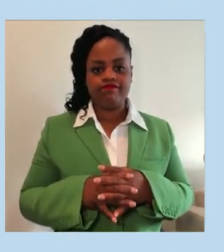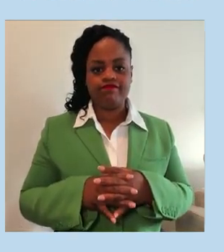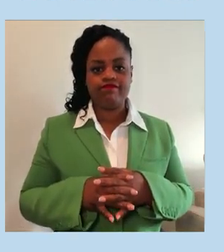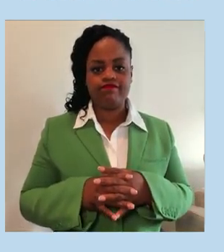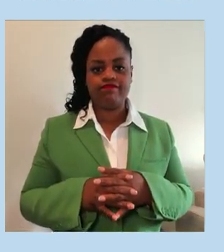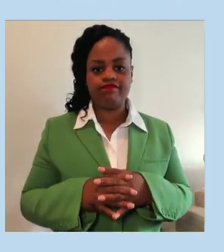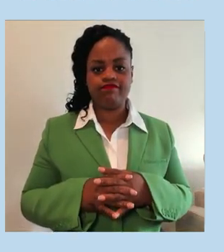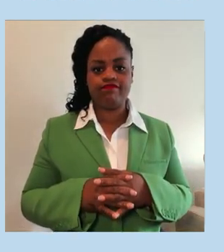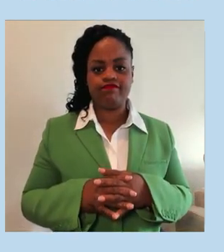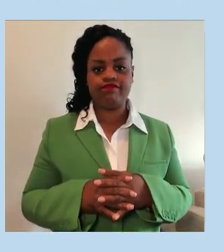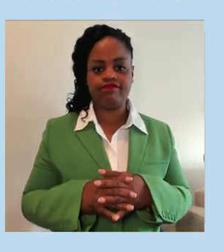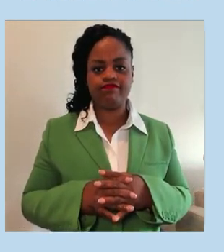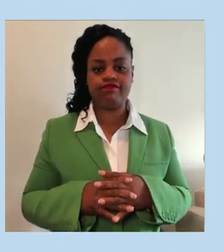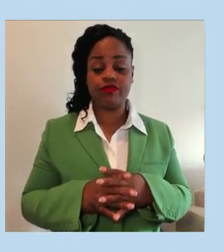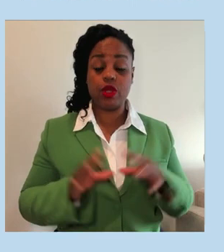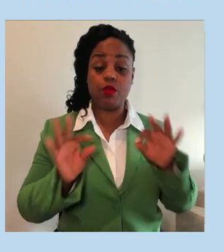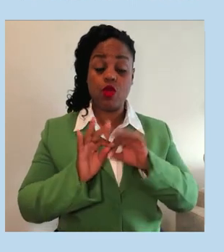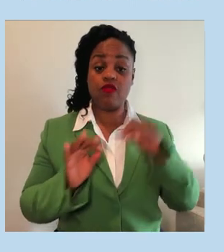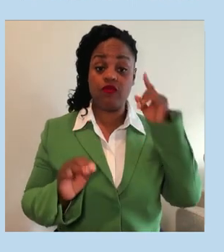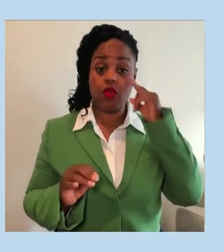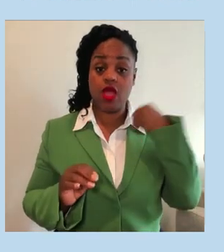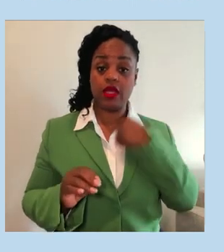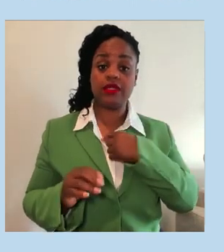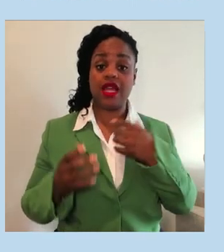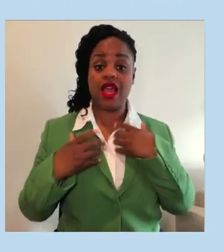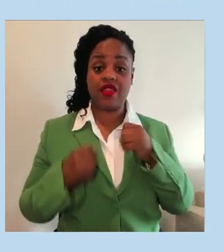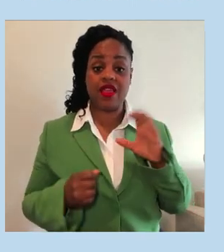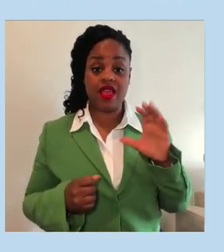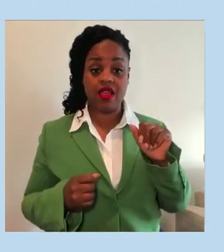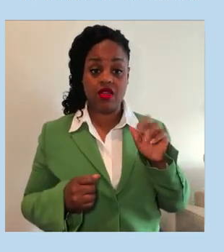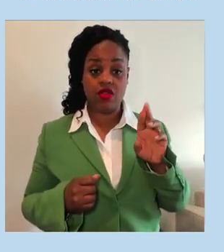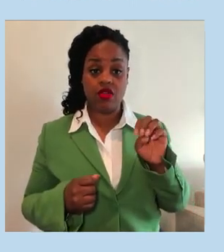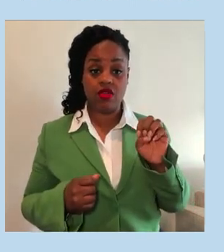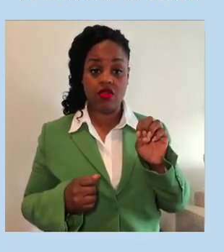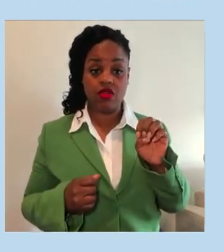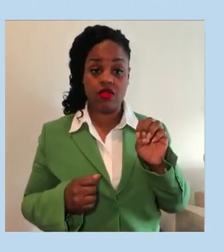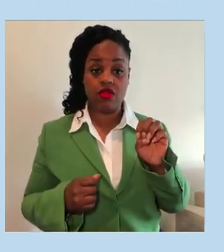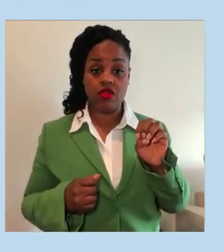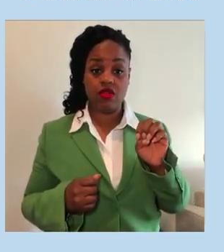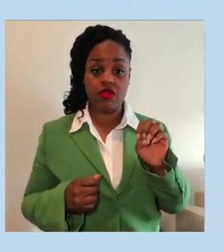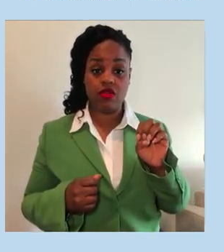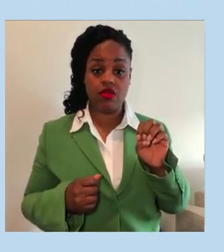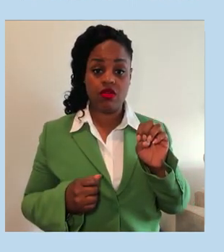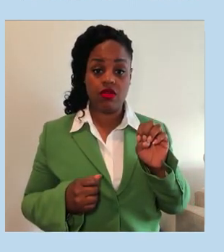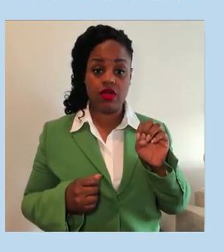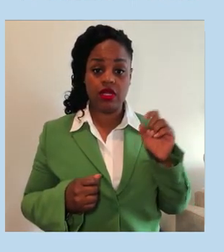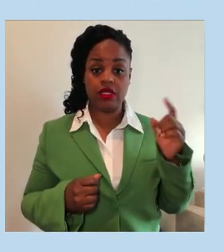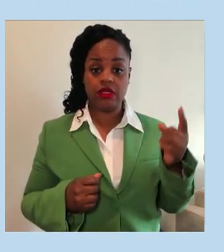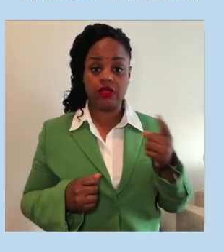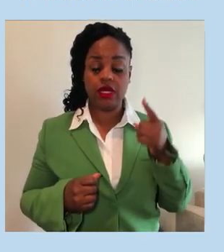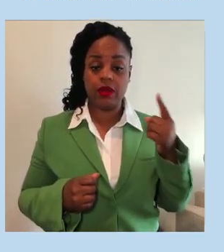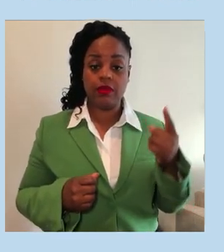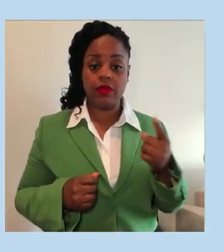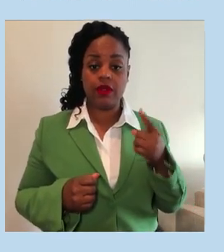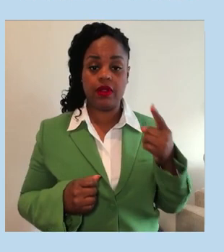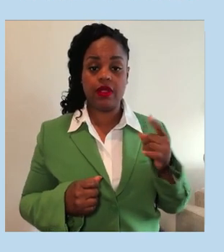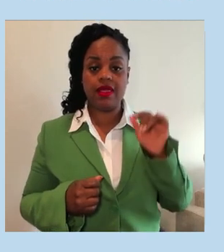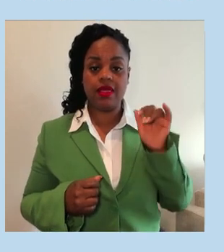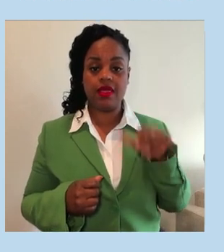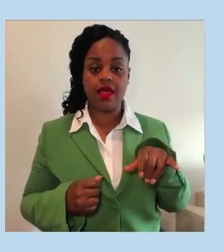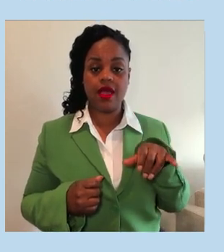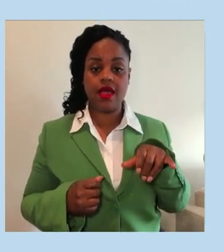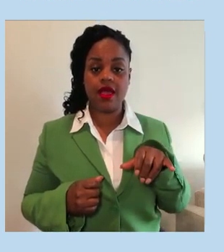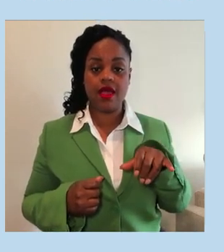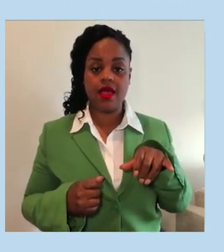healthcare rather, being something that stems, or rather that is was designed, the health systems rather were designed